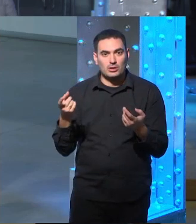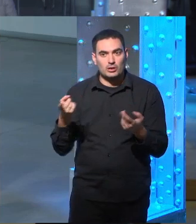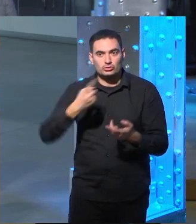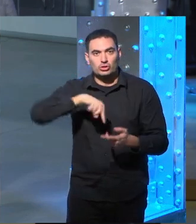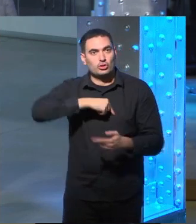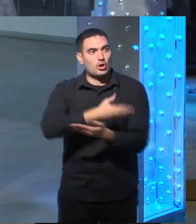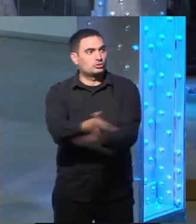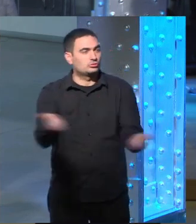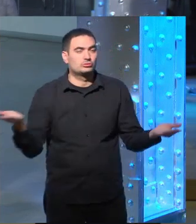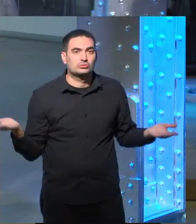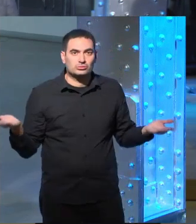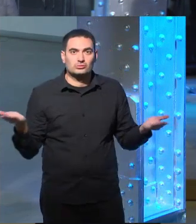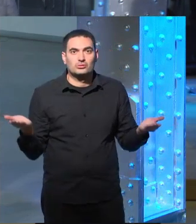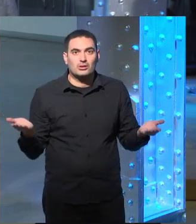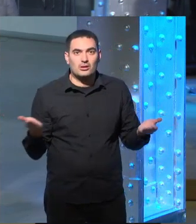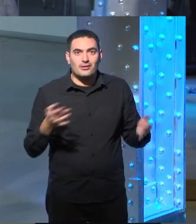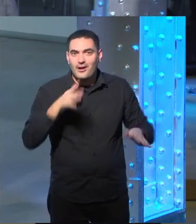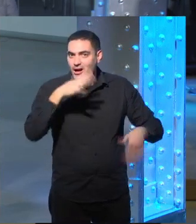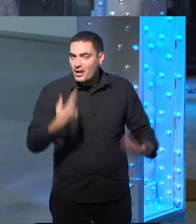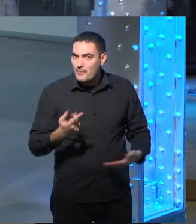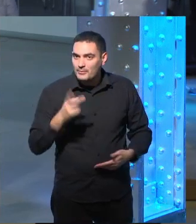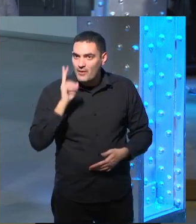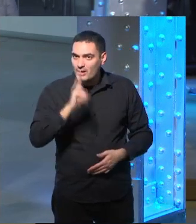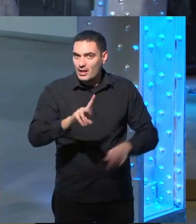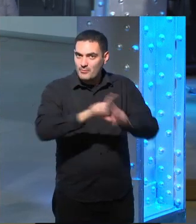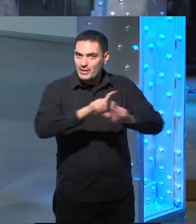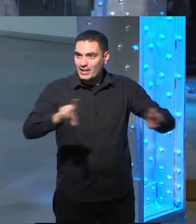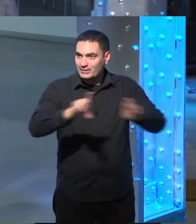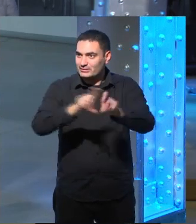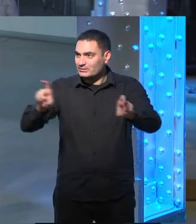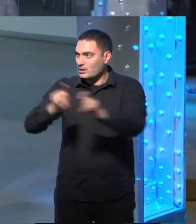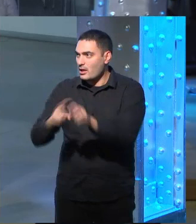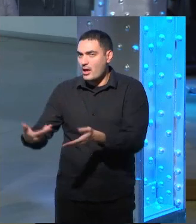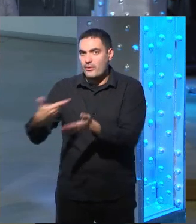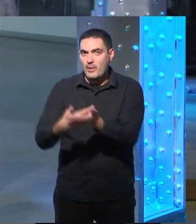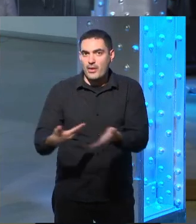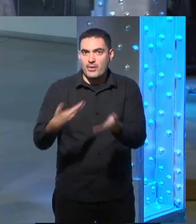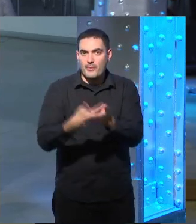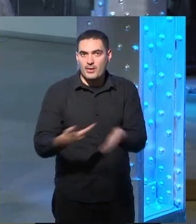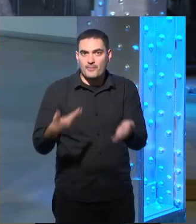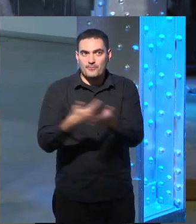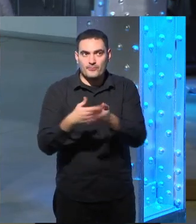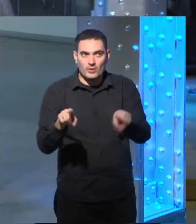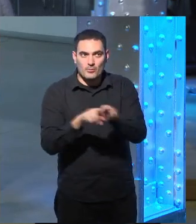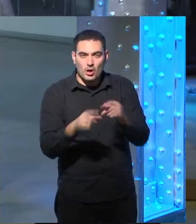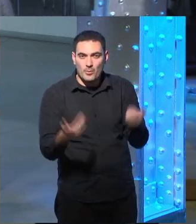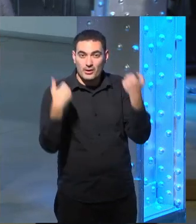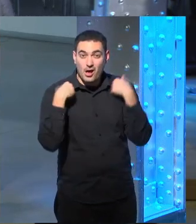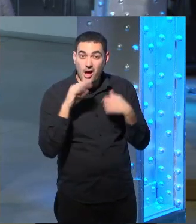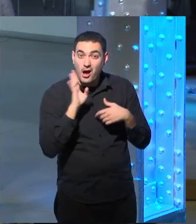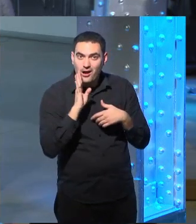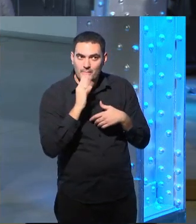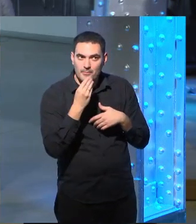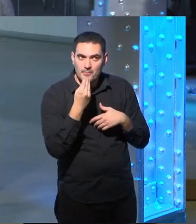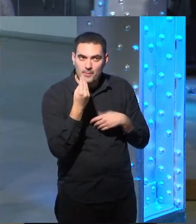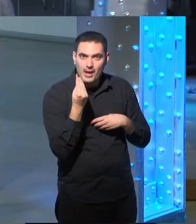lot to teach us. And I think that's what we are seeing with the companies. They are demanding a way to